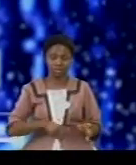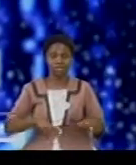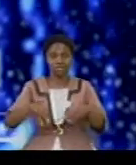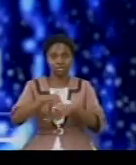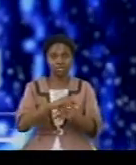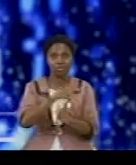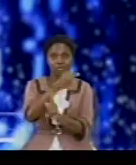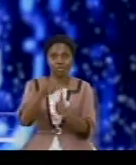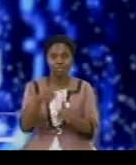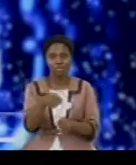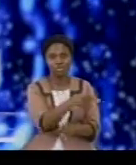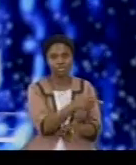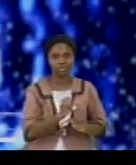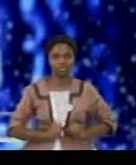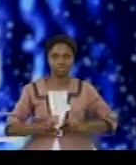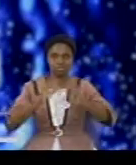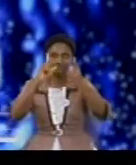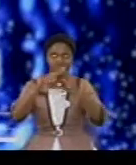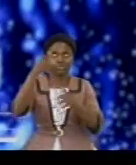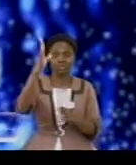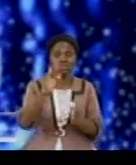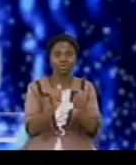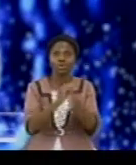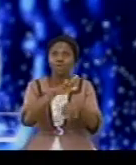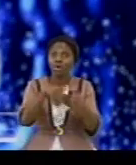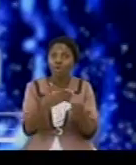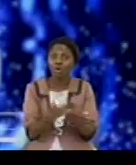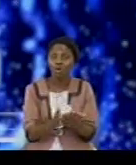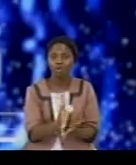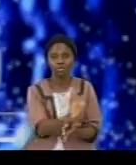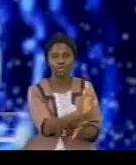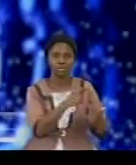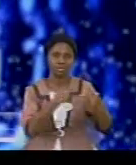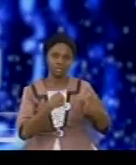heart. And for those who choose to remain in sin,